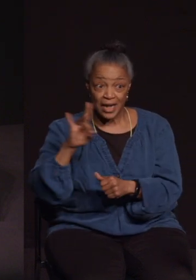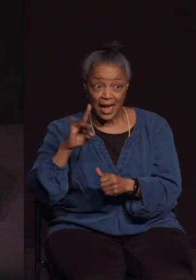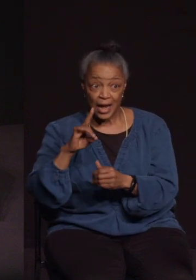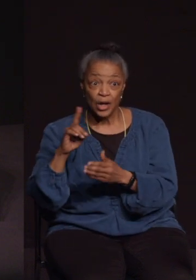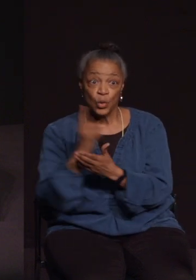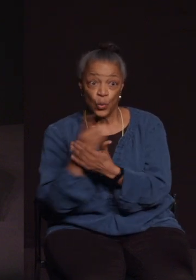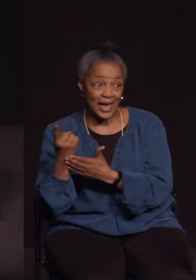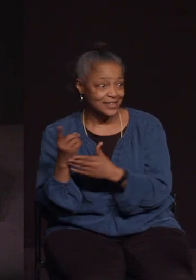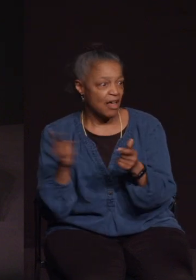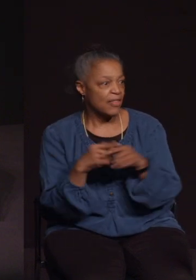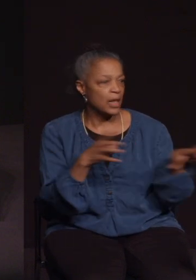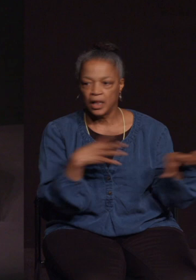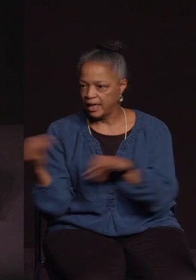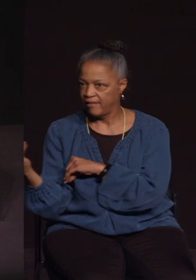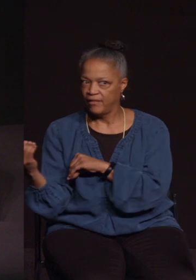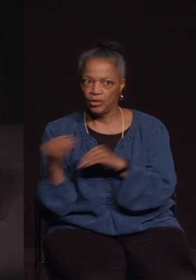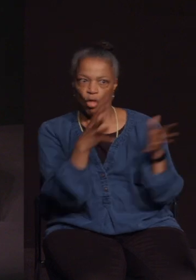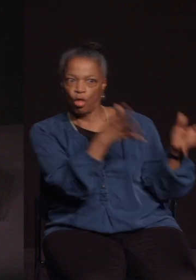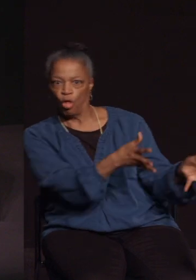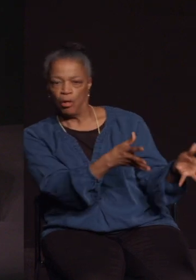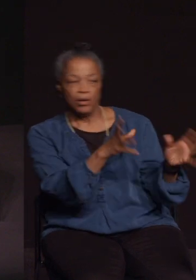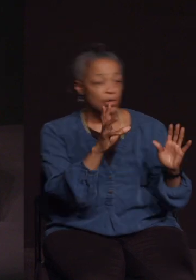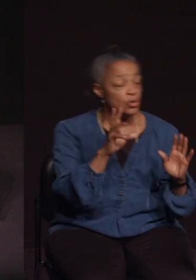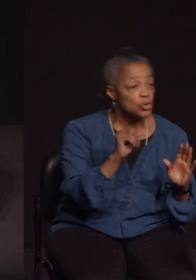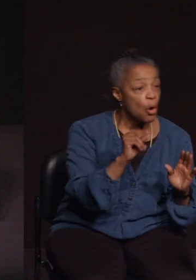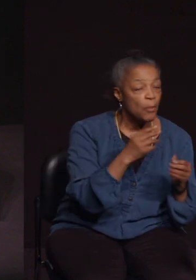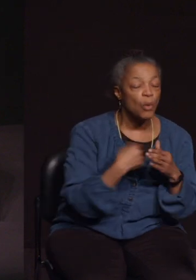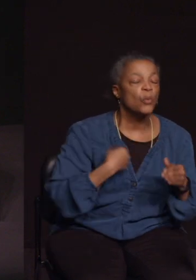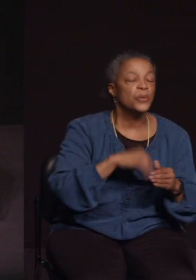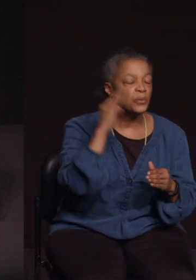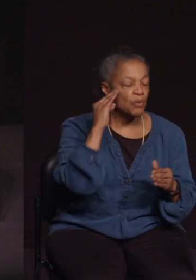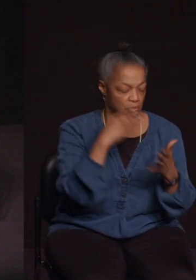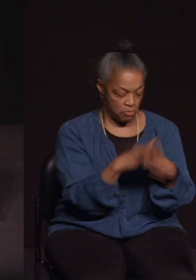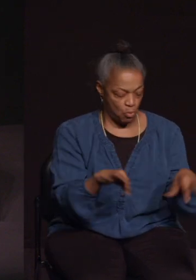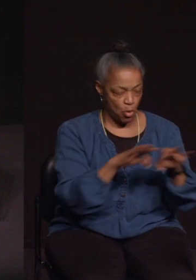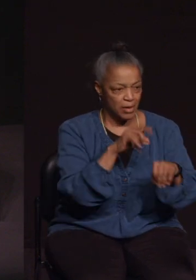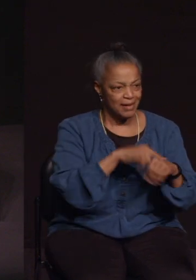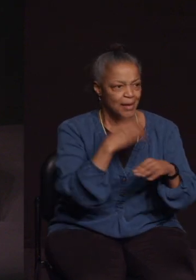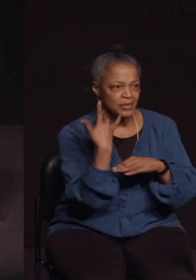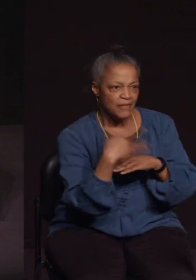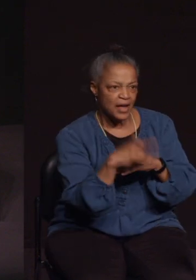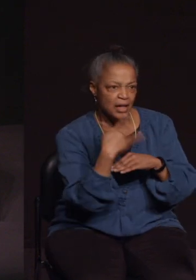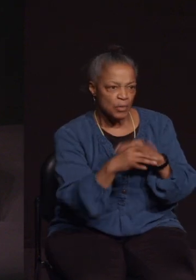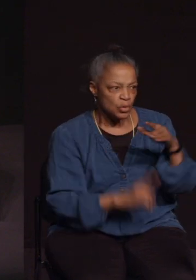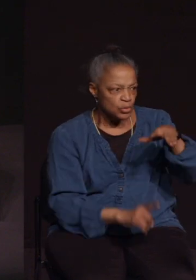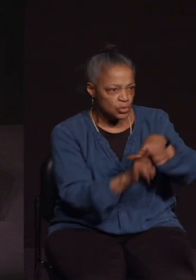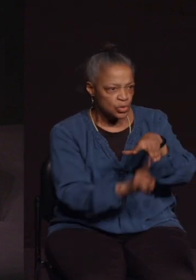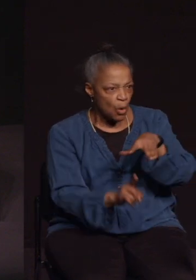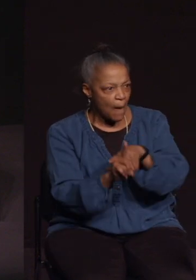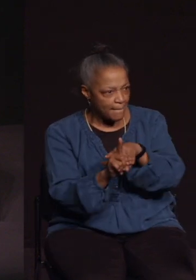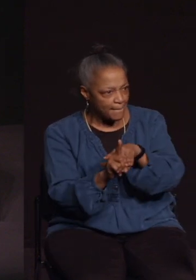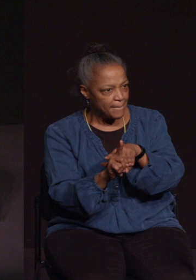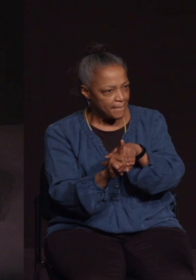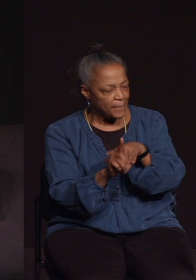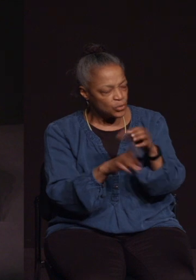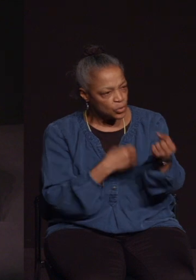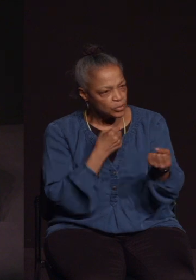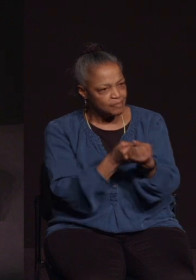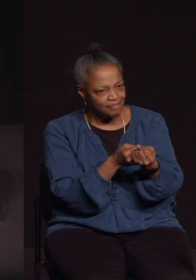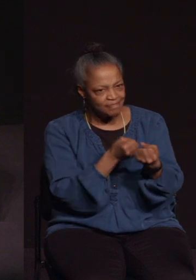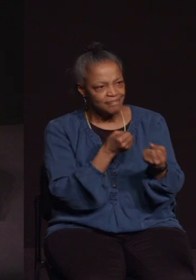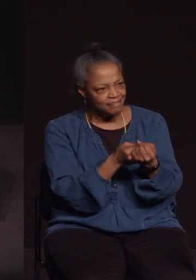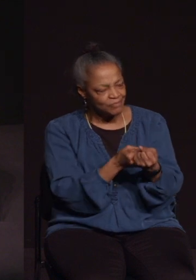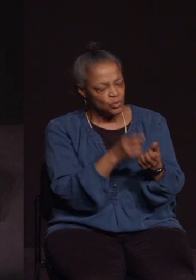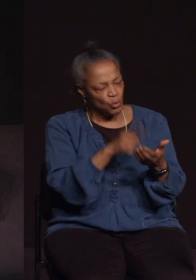we'll leave then, but those will be the intricate times that we will be available to show up with the things that that